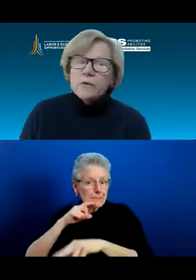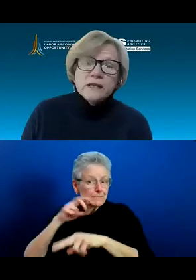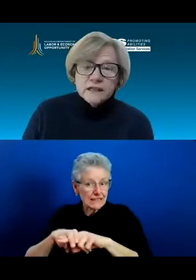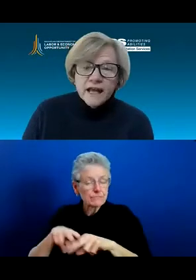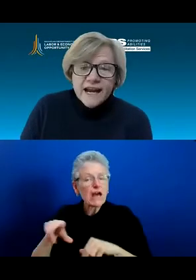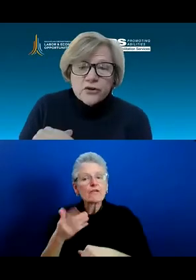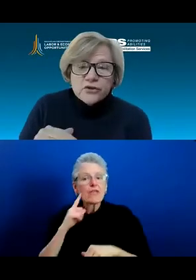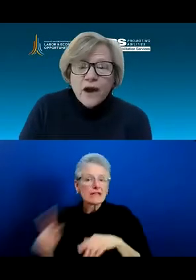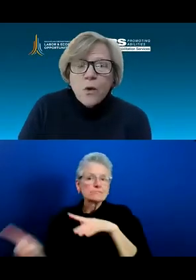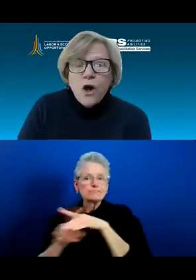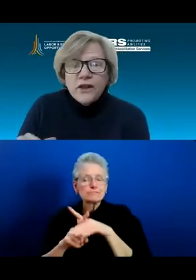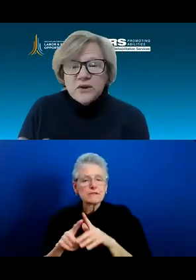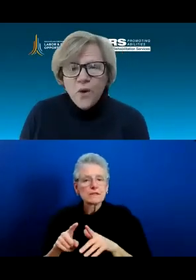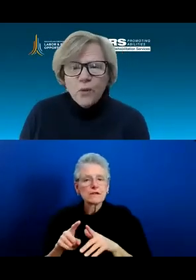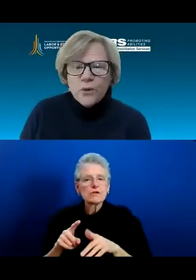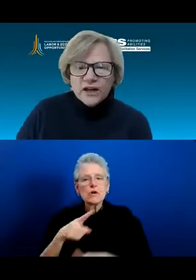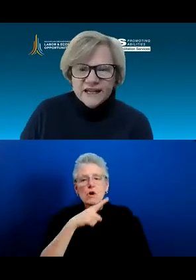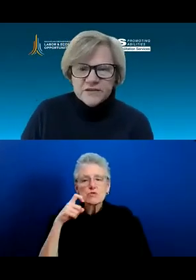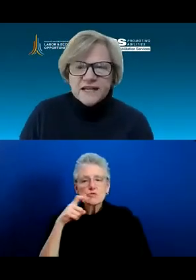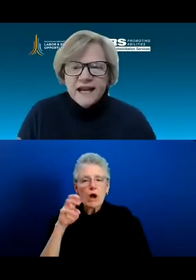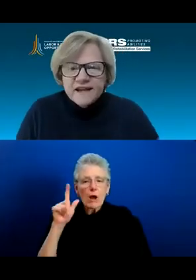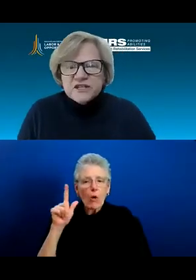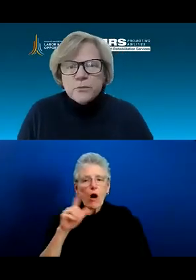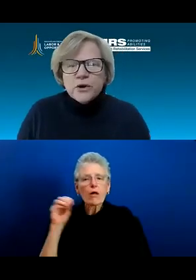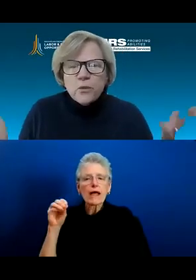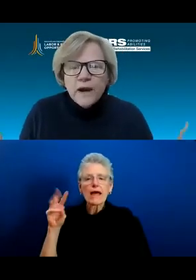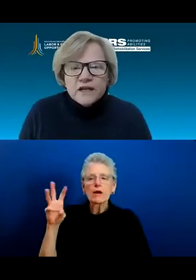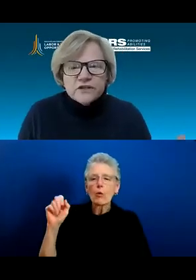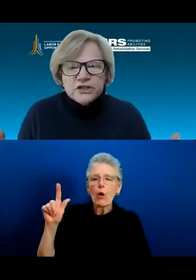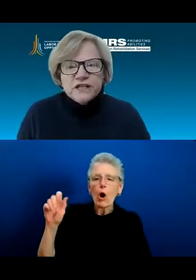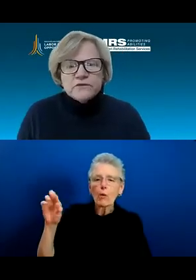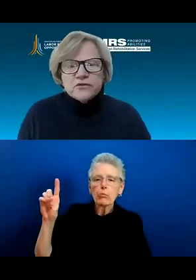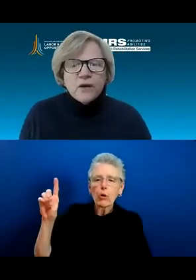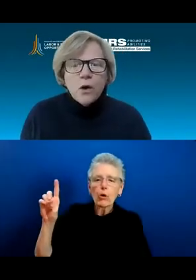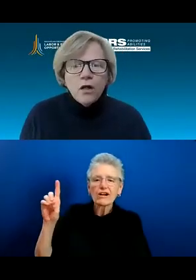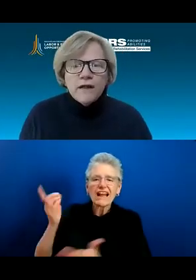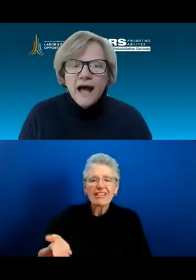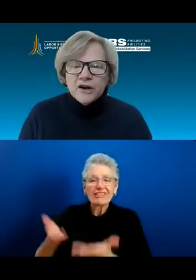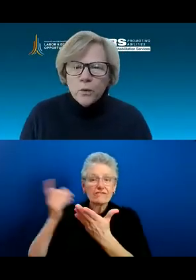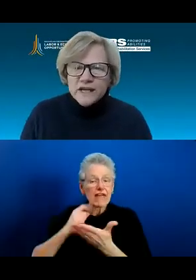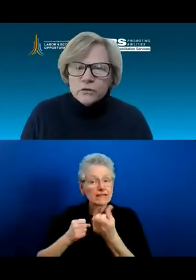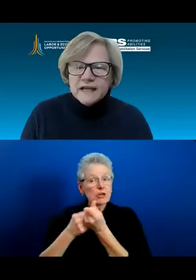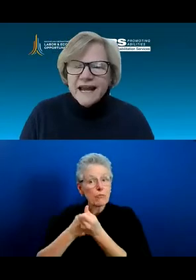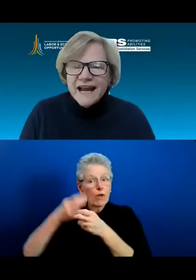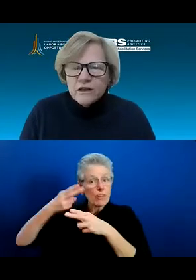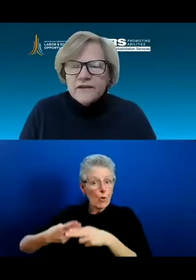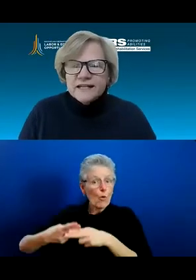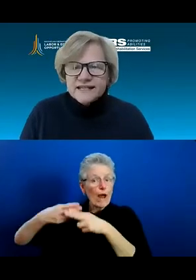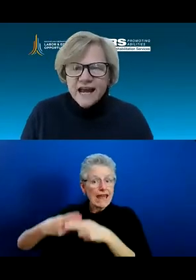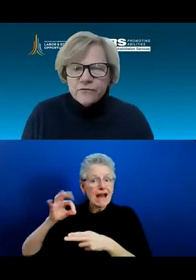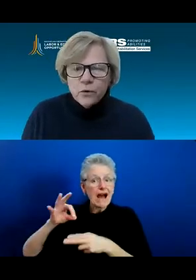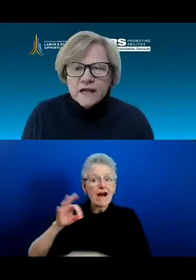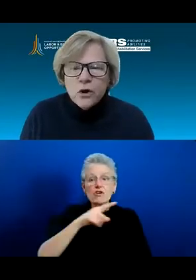one I really like are drywall and wallboard lifts, and they support the weight of a sheet of drywall on a wheeled